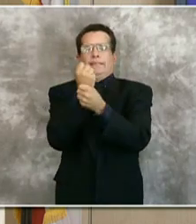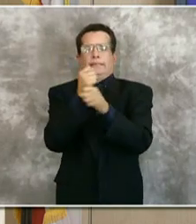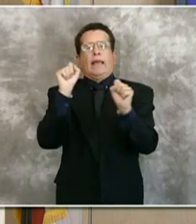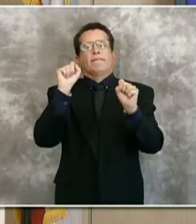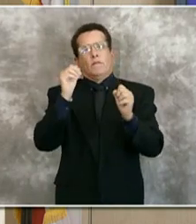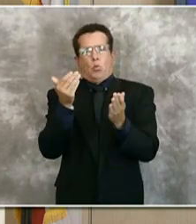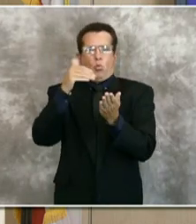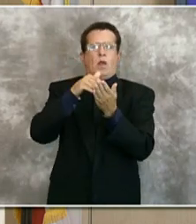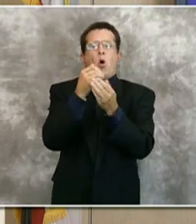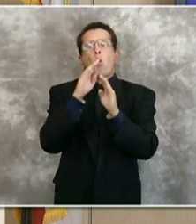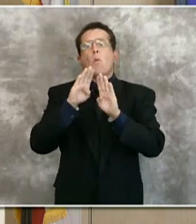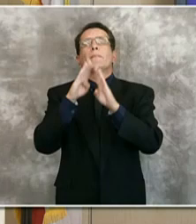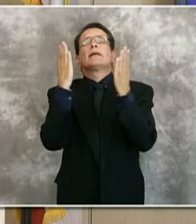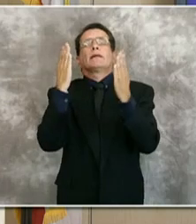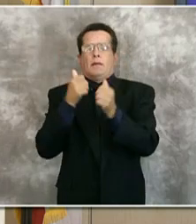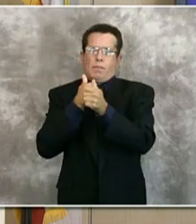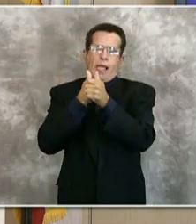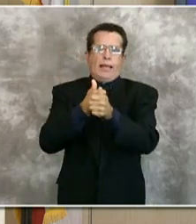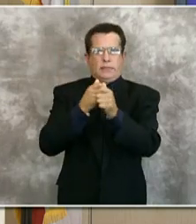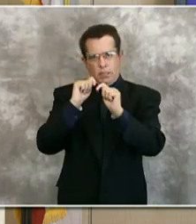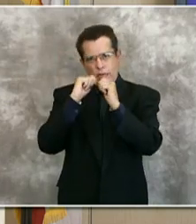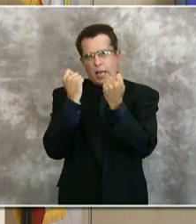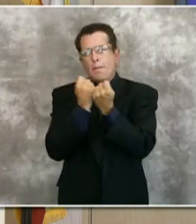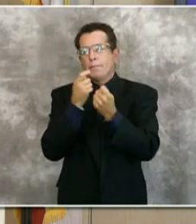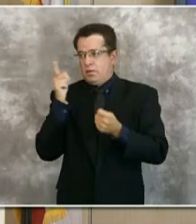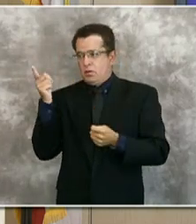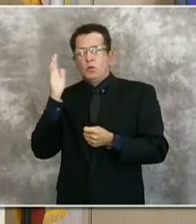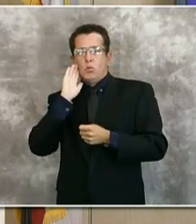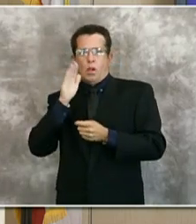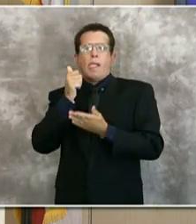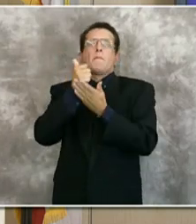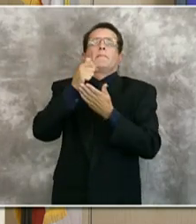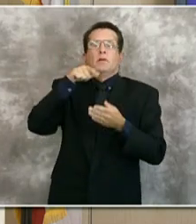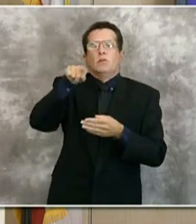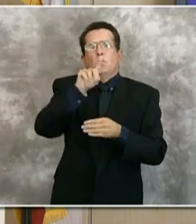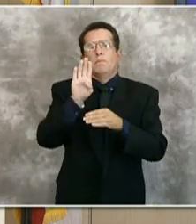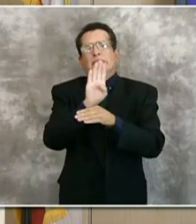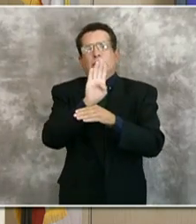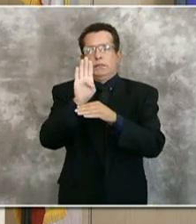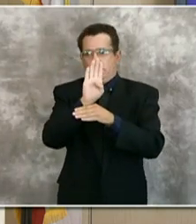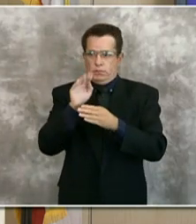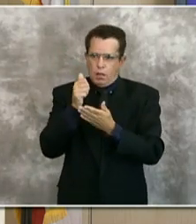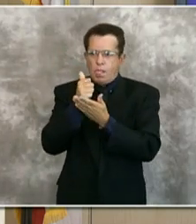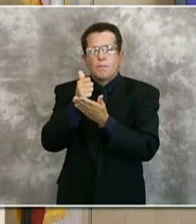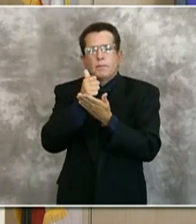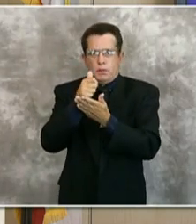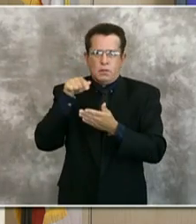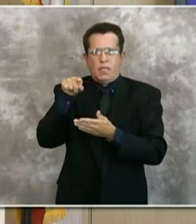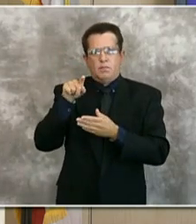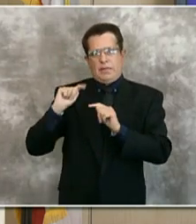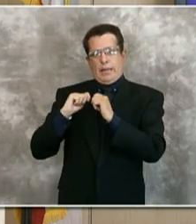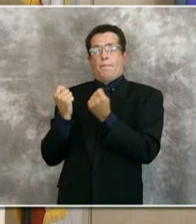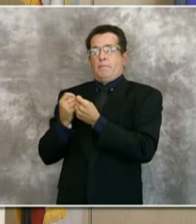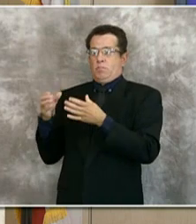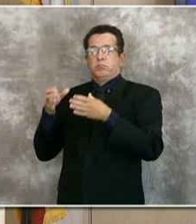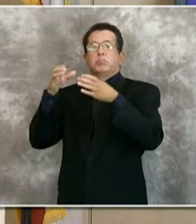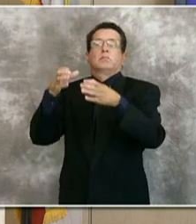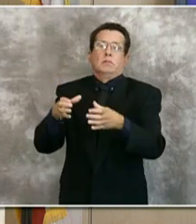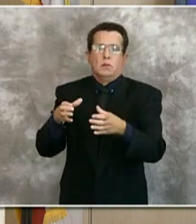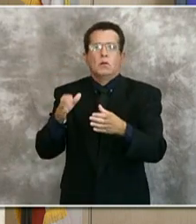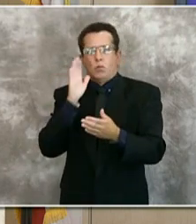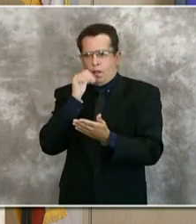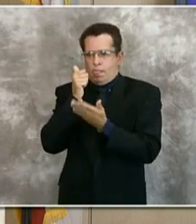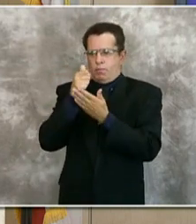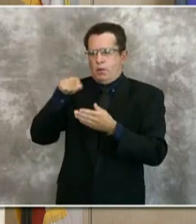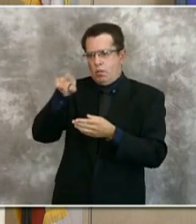team that will help businesses, establishments, and people across the region to